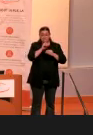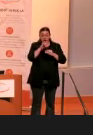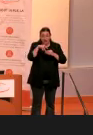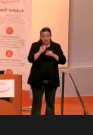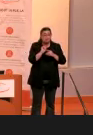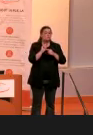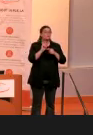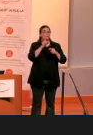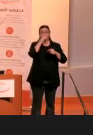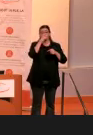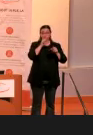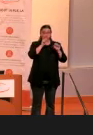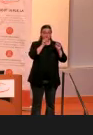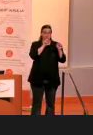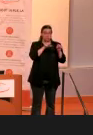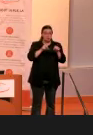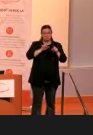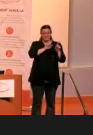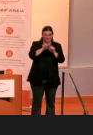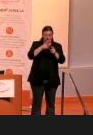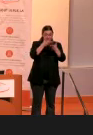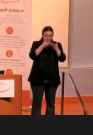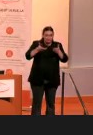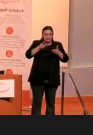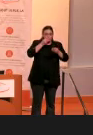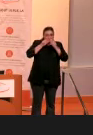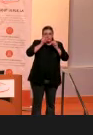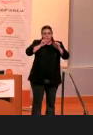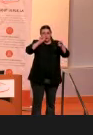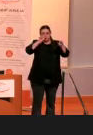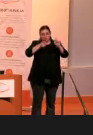it's one that promotes